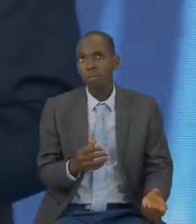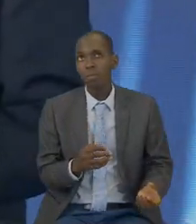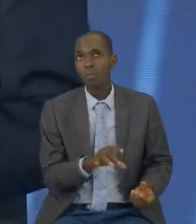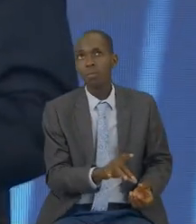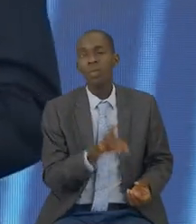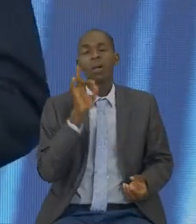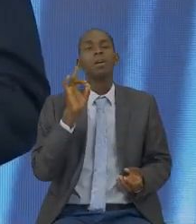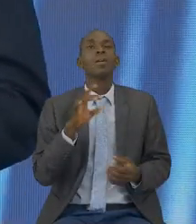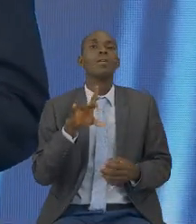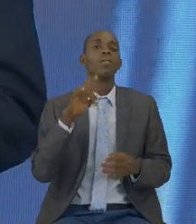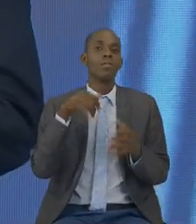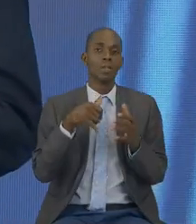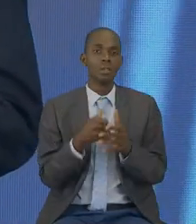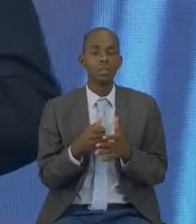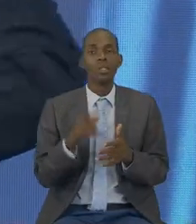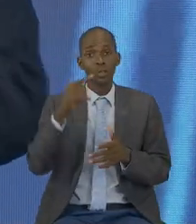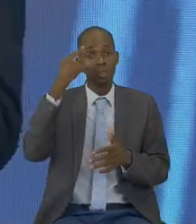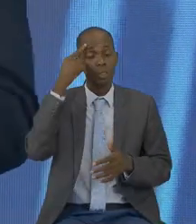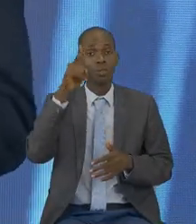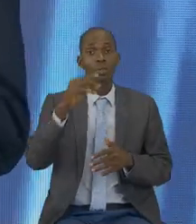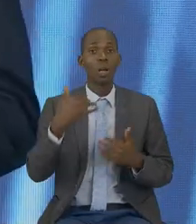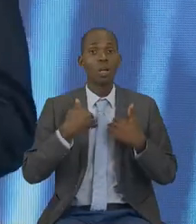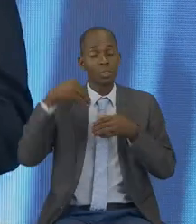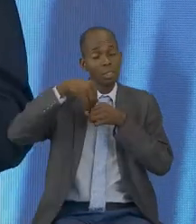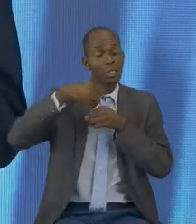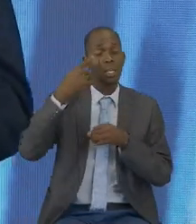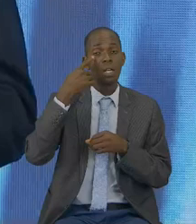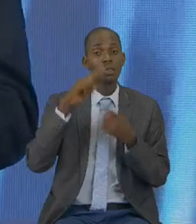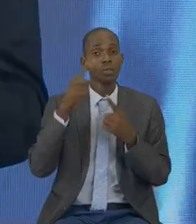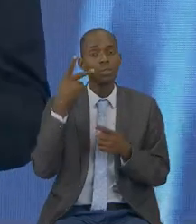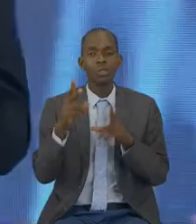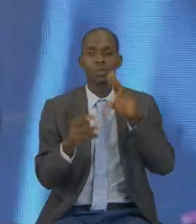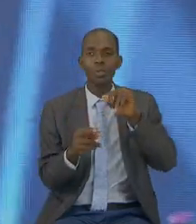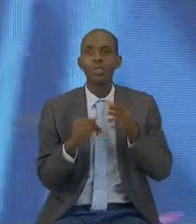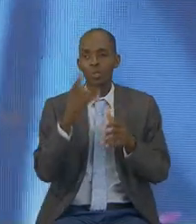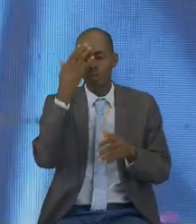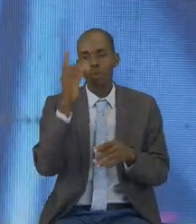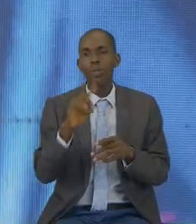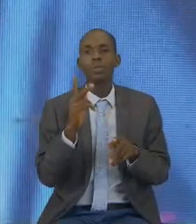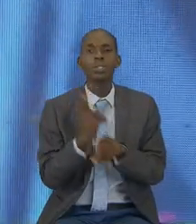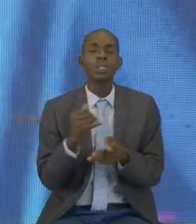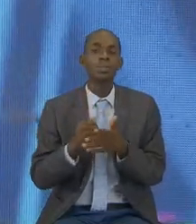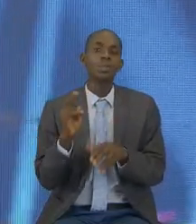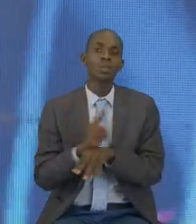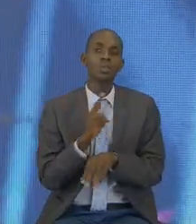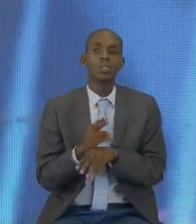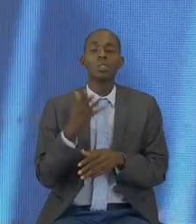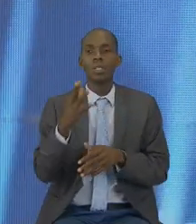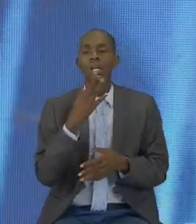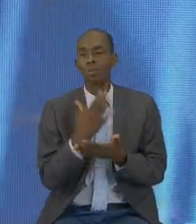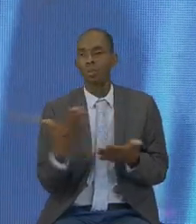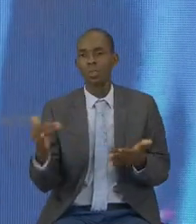be better if we understand that many of the things we're doing, we do by